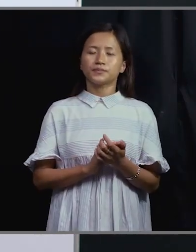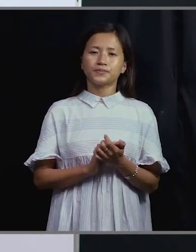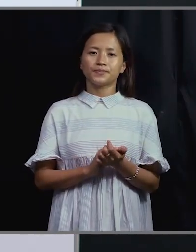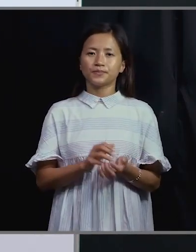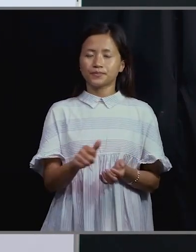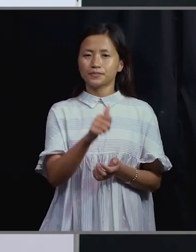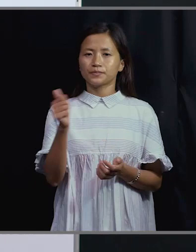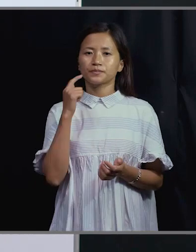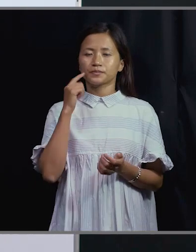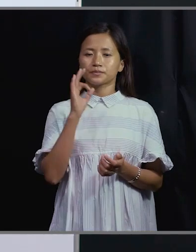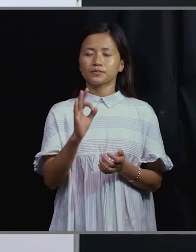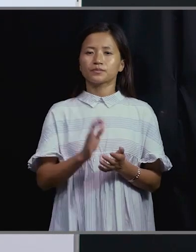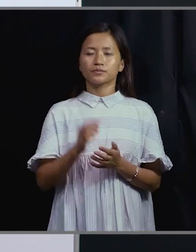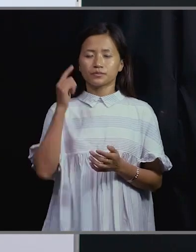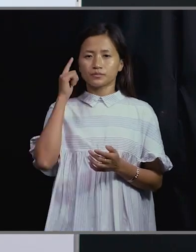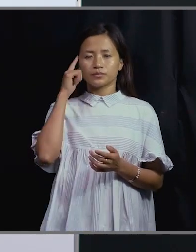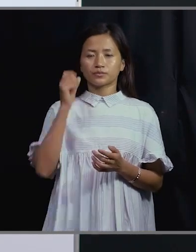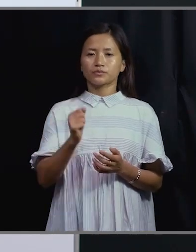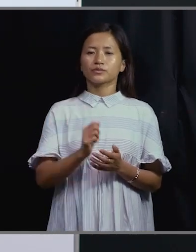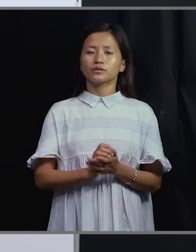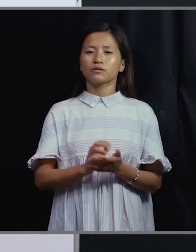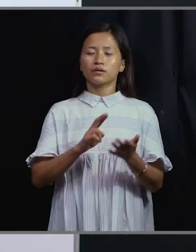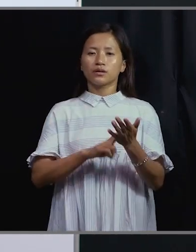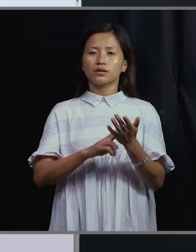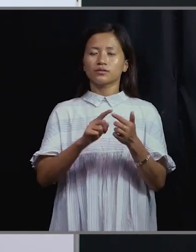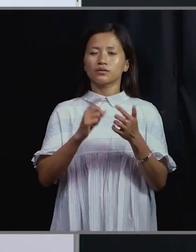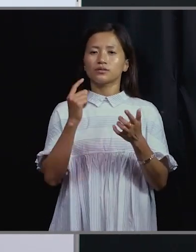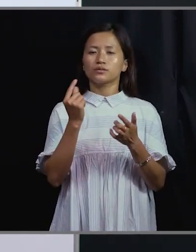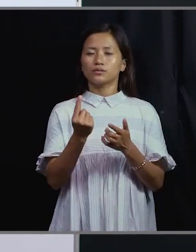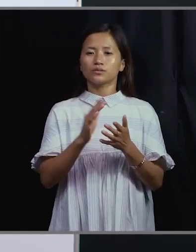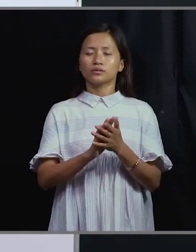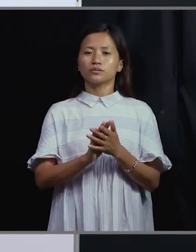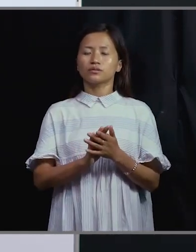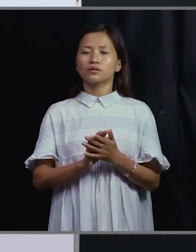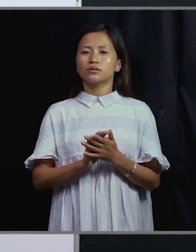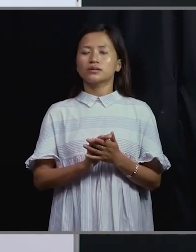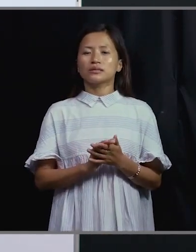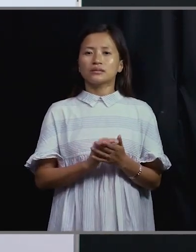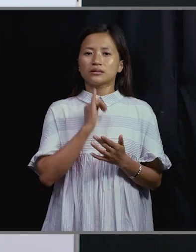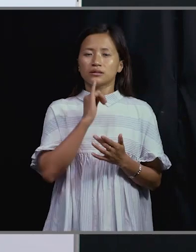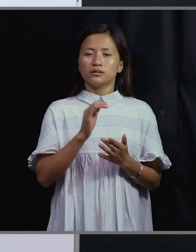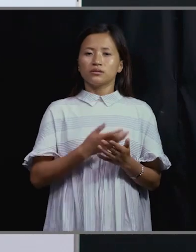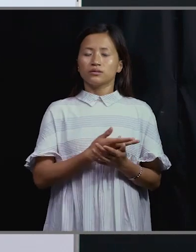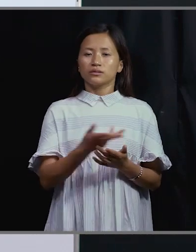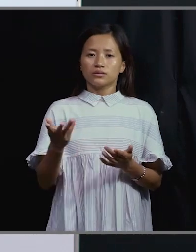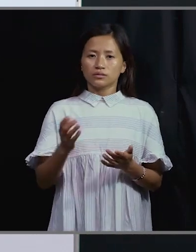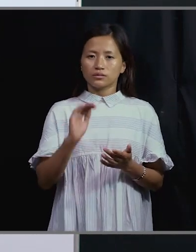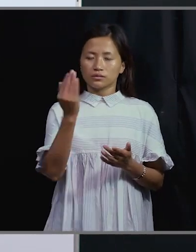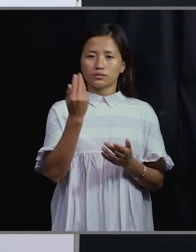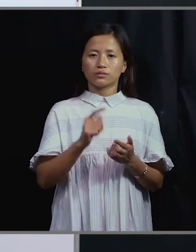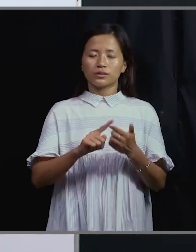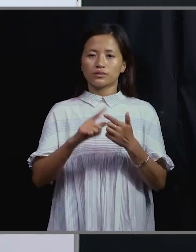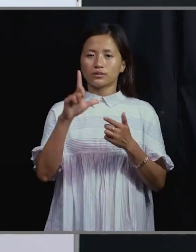Another important point to remember in this nucleophilic substitution reaction of haloarenes is that when there are some